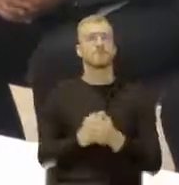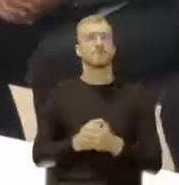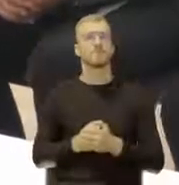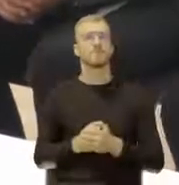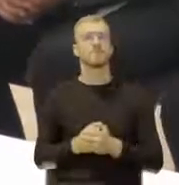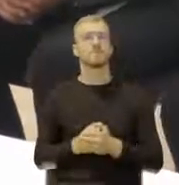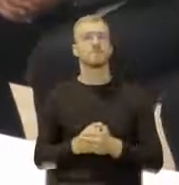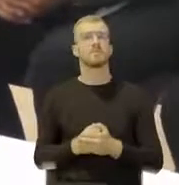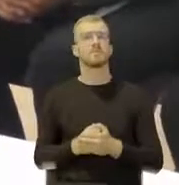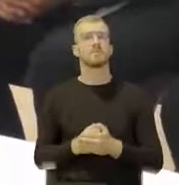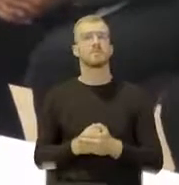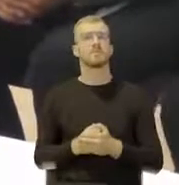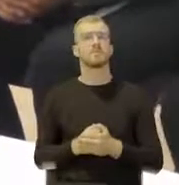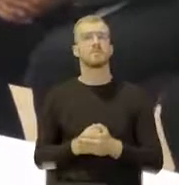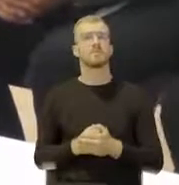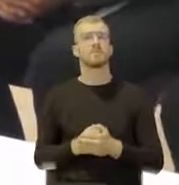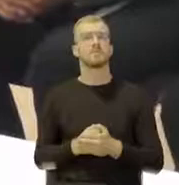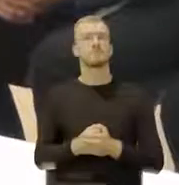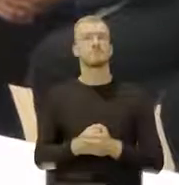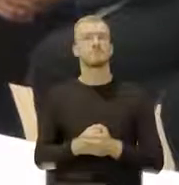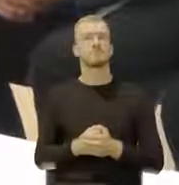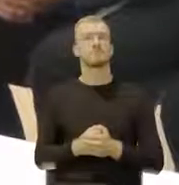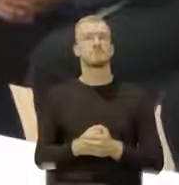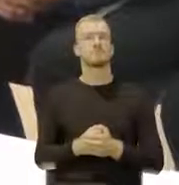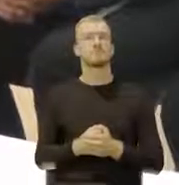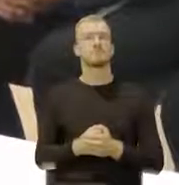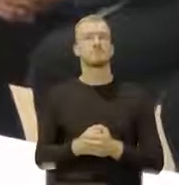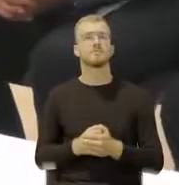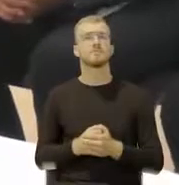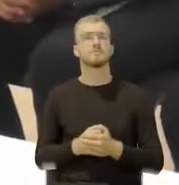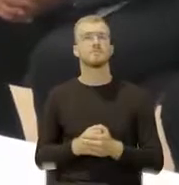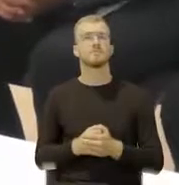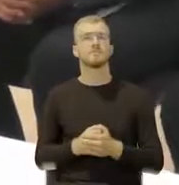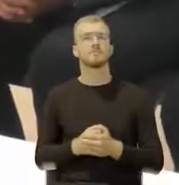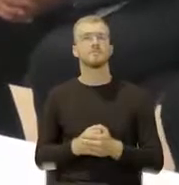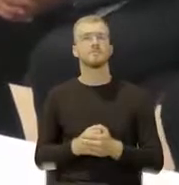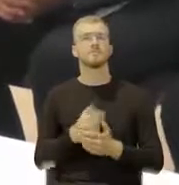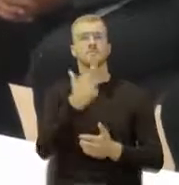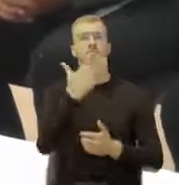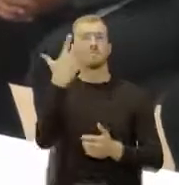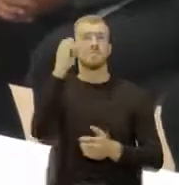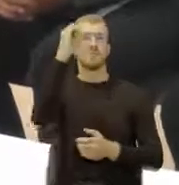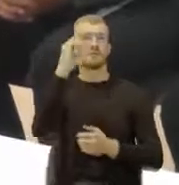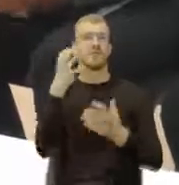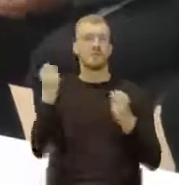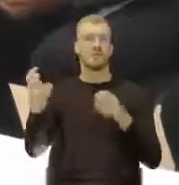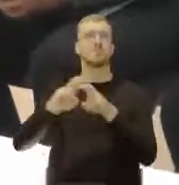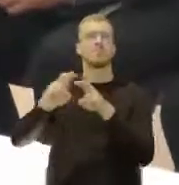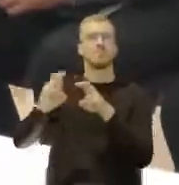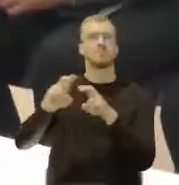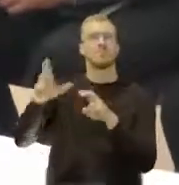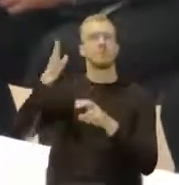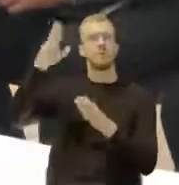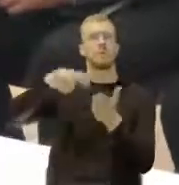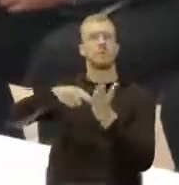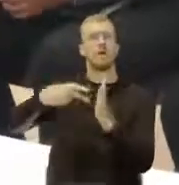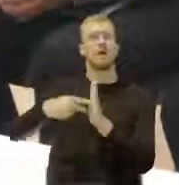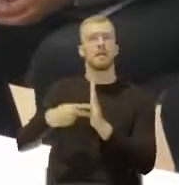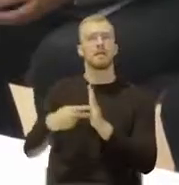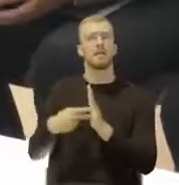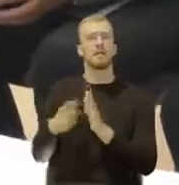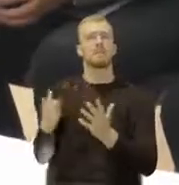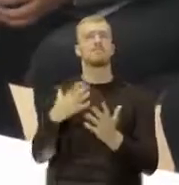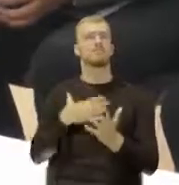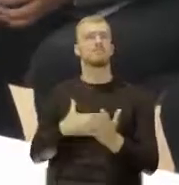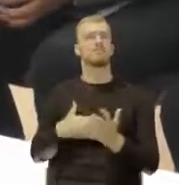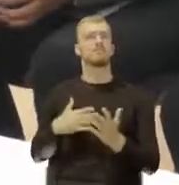public transport in their national climate plans. Our aim is to have every country including public transport in their national climate plans. And